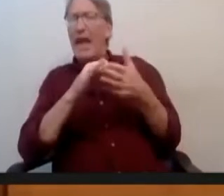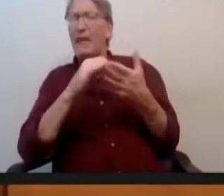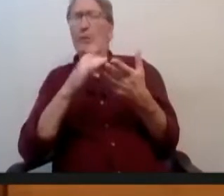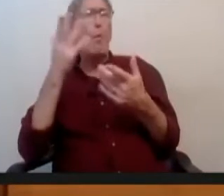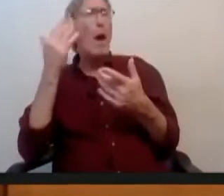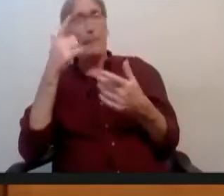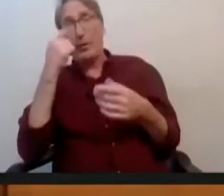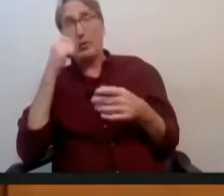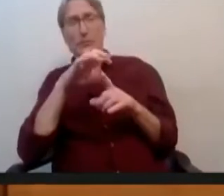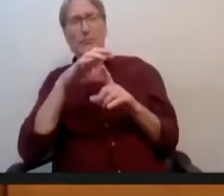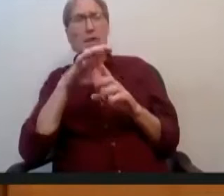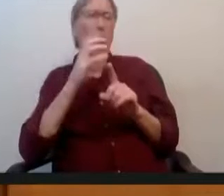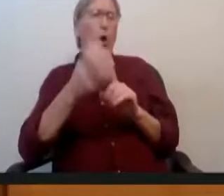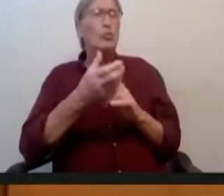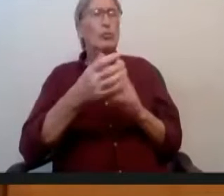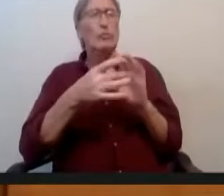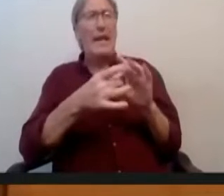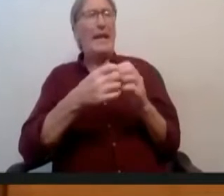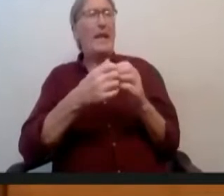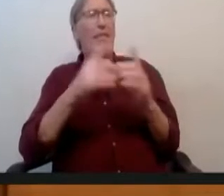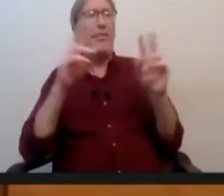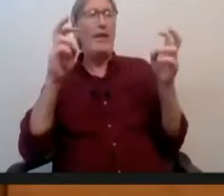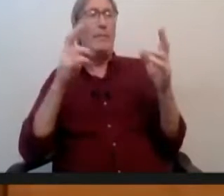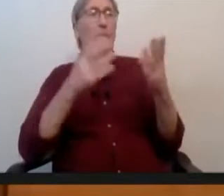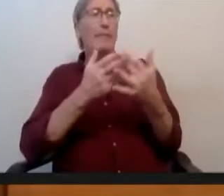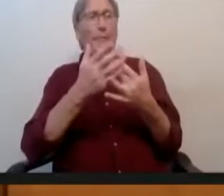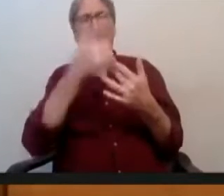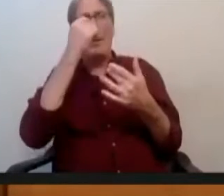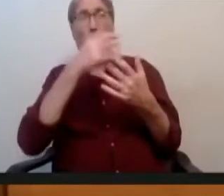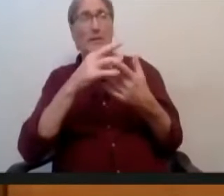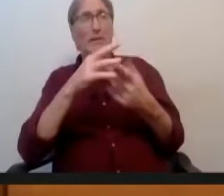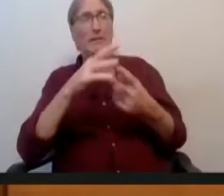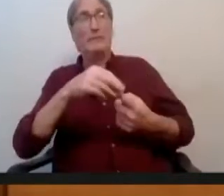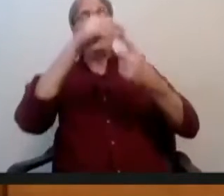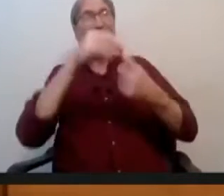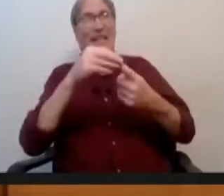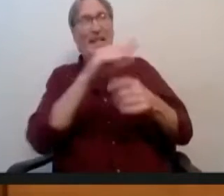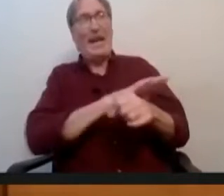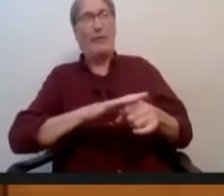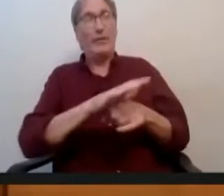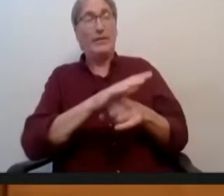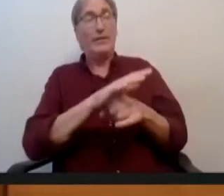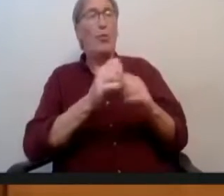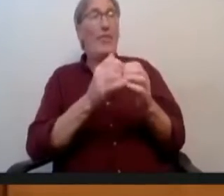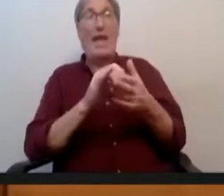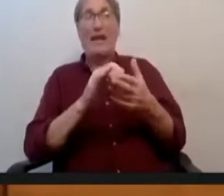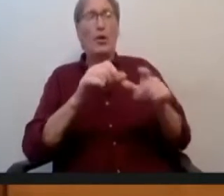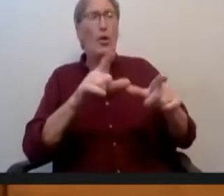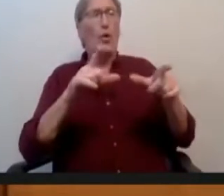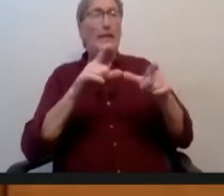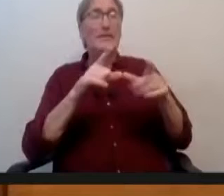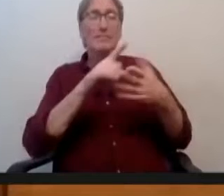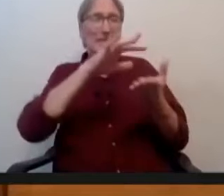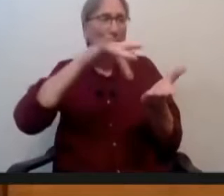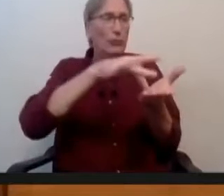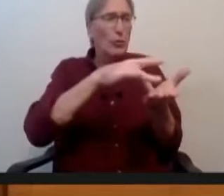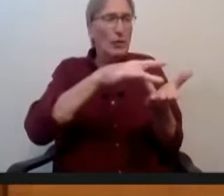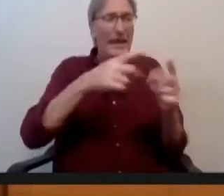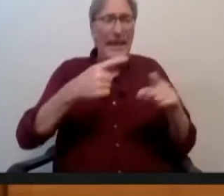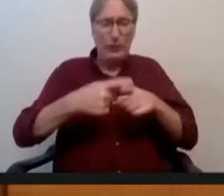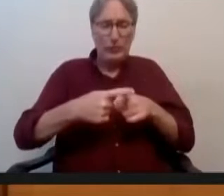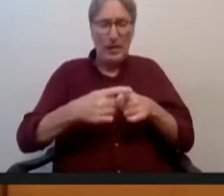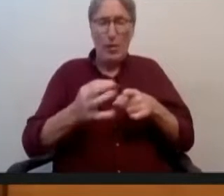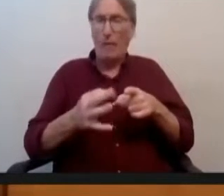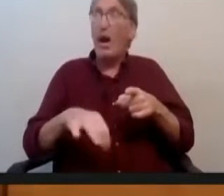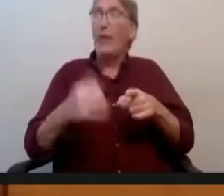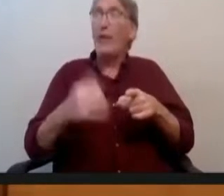or related theme expressed through distinctive areas. With its location to the central intersection of other remote neighborhood,